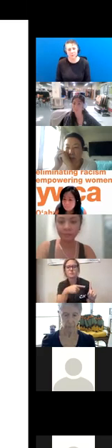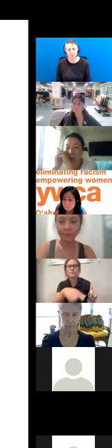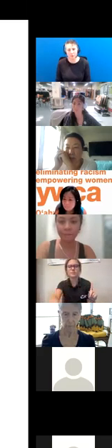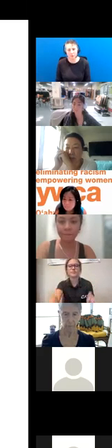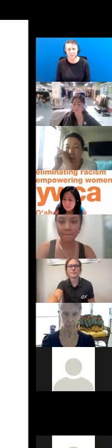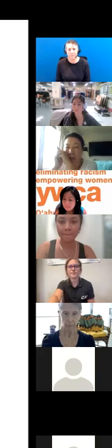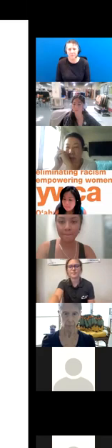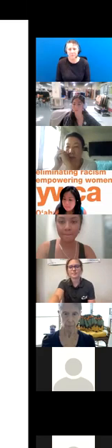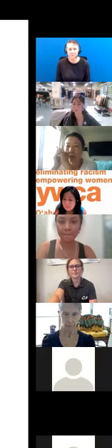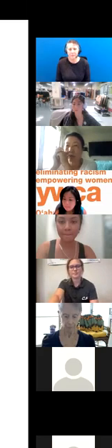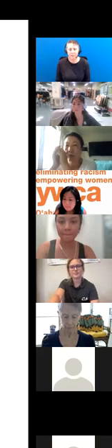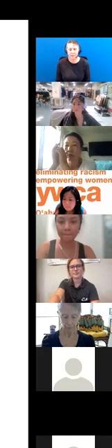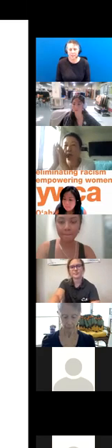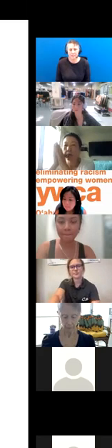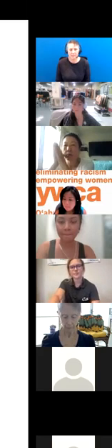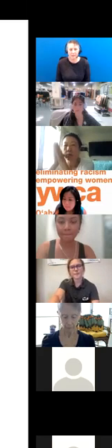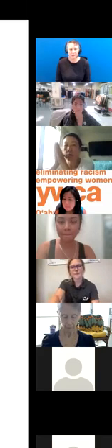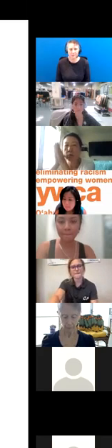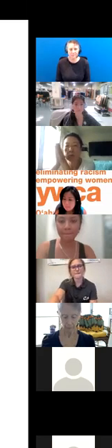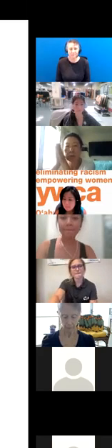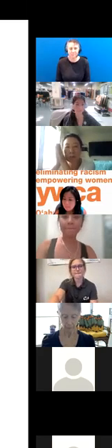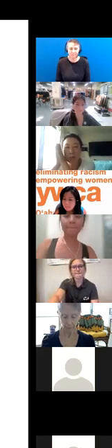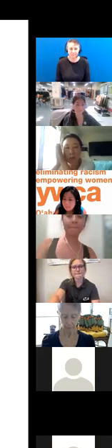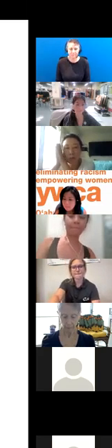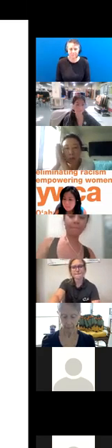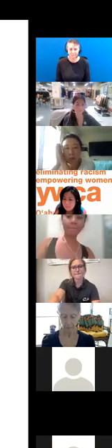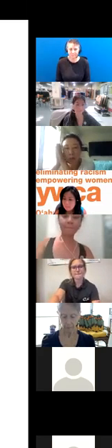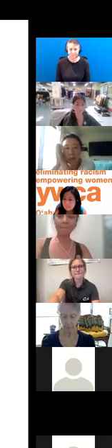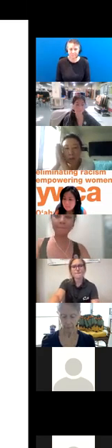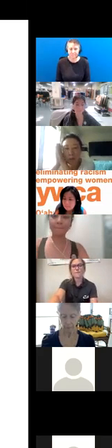might prefer, so they can see better.